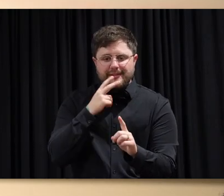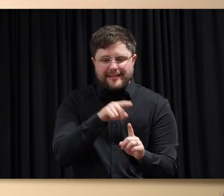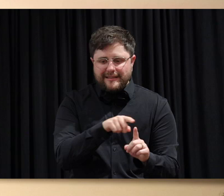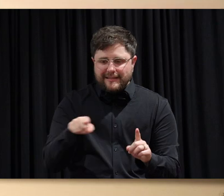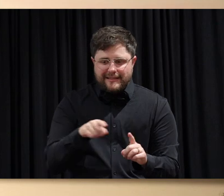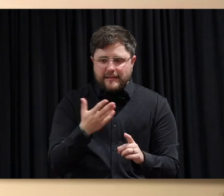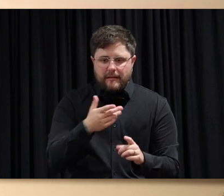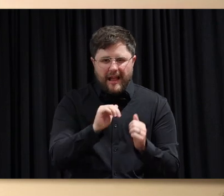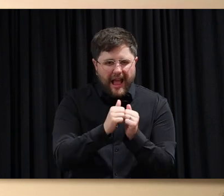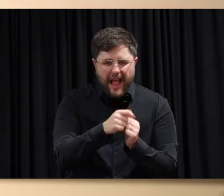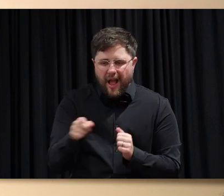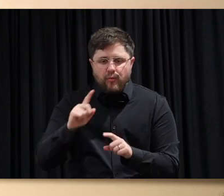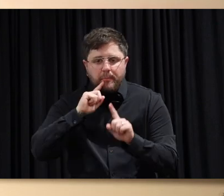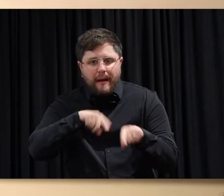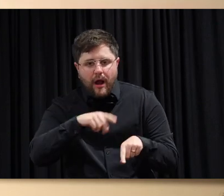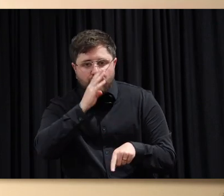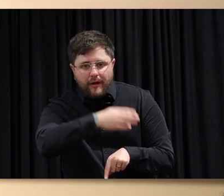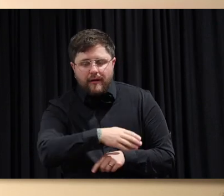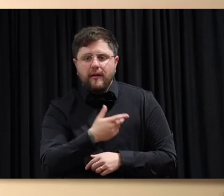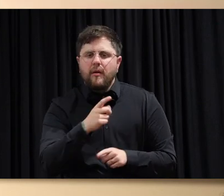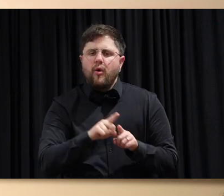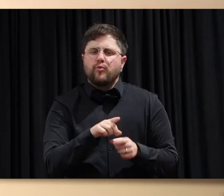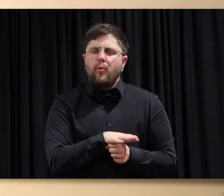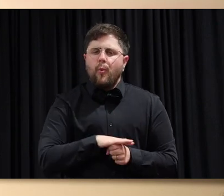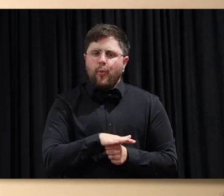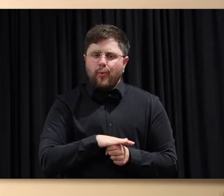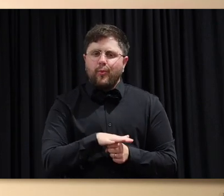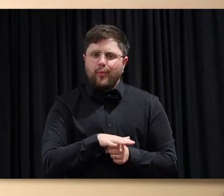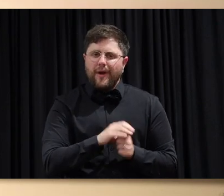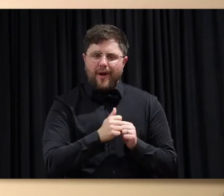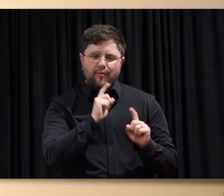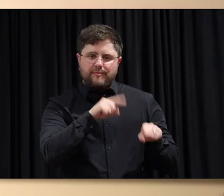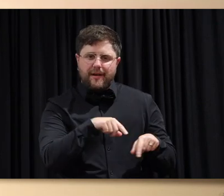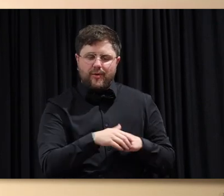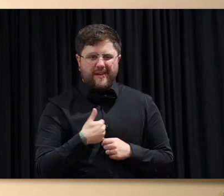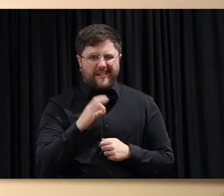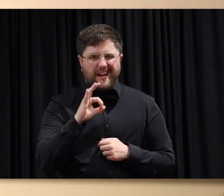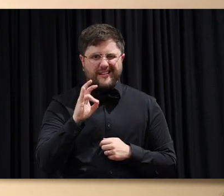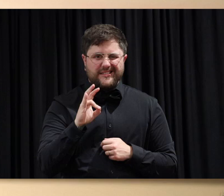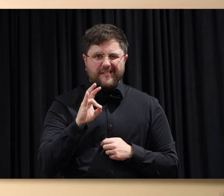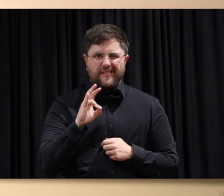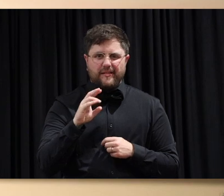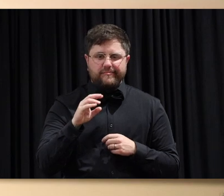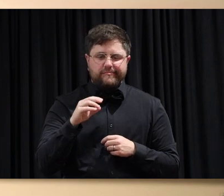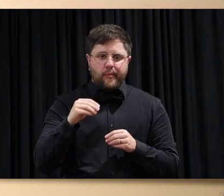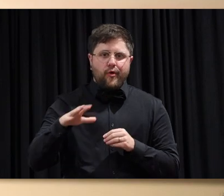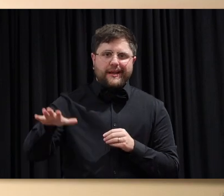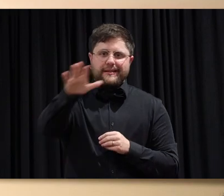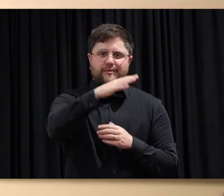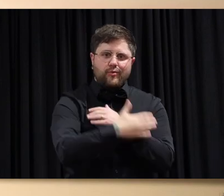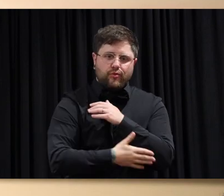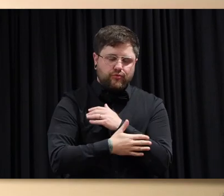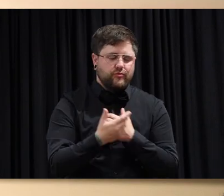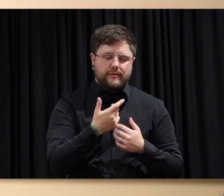might own that issue, how do they respond to it, but also locally. So we have 97 market presidents across the country, one here in Detroit, one in Grand Rapids,